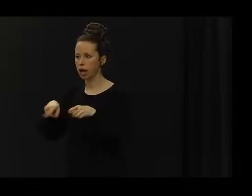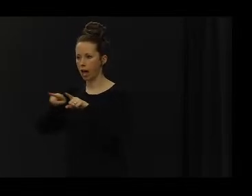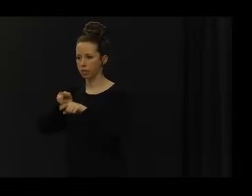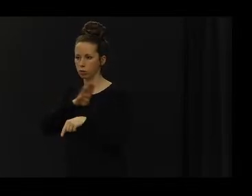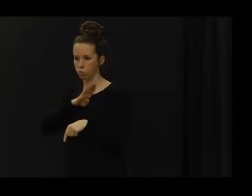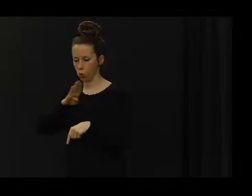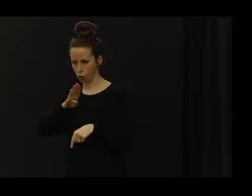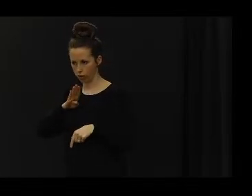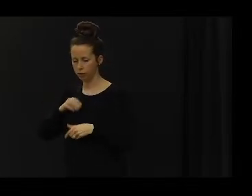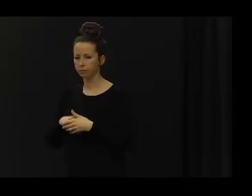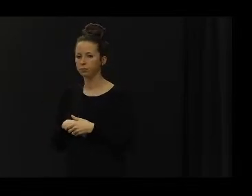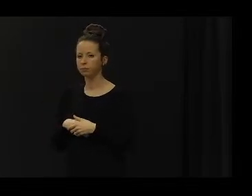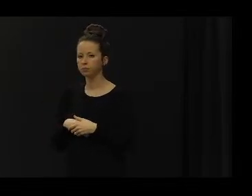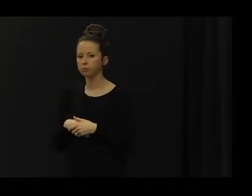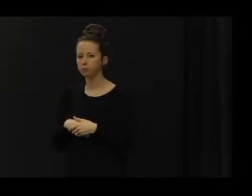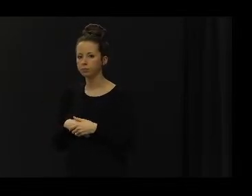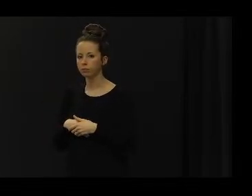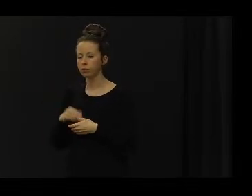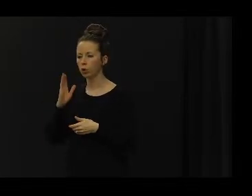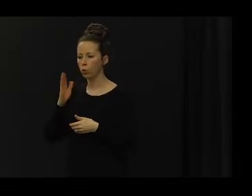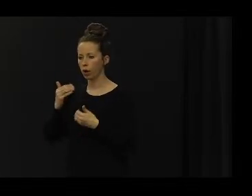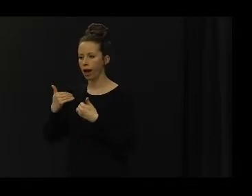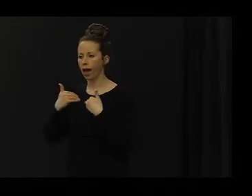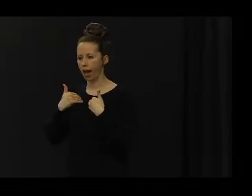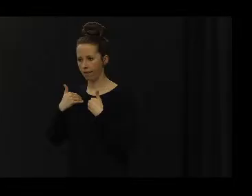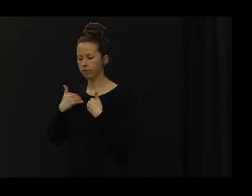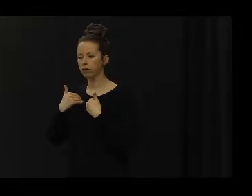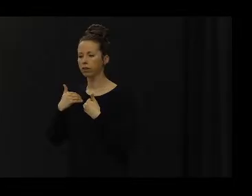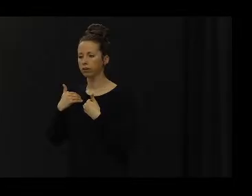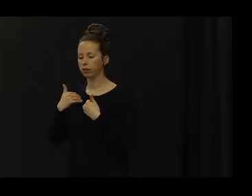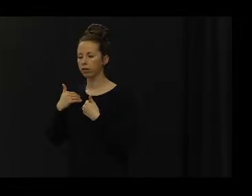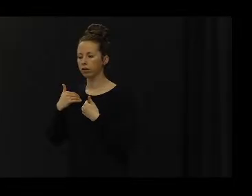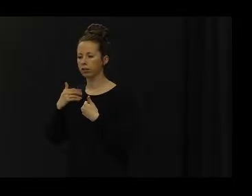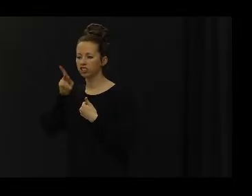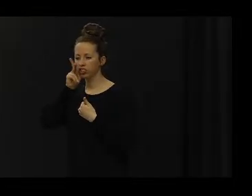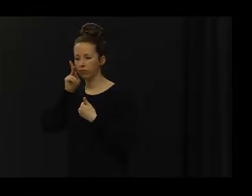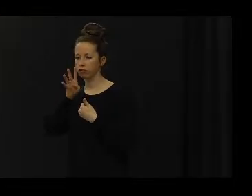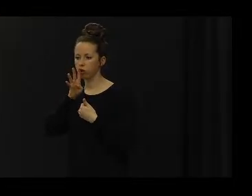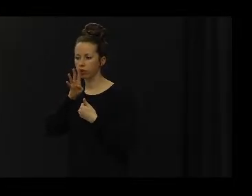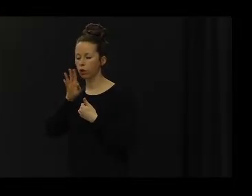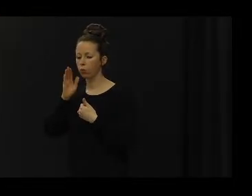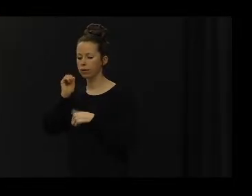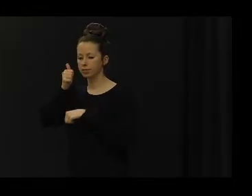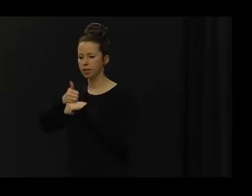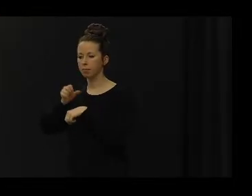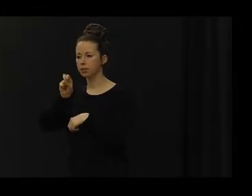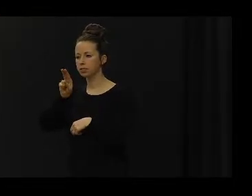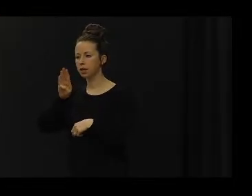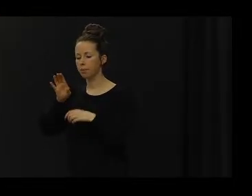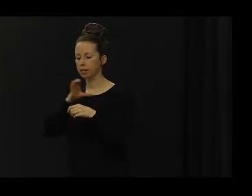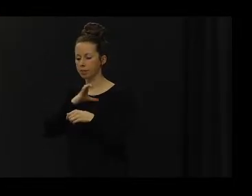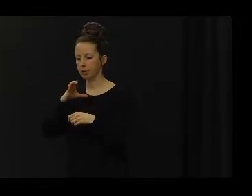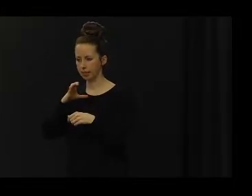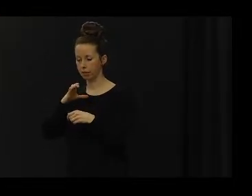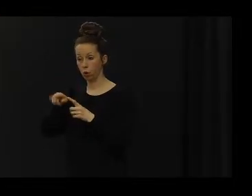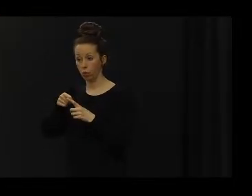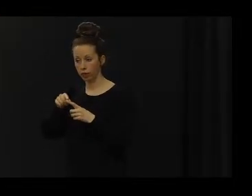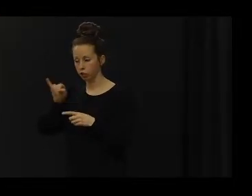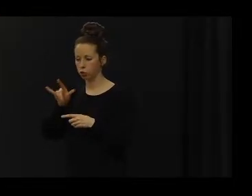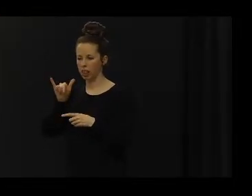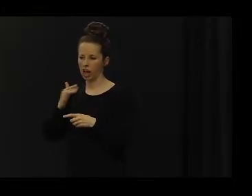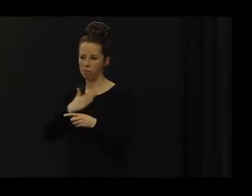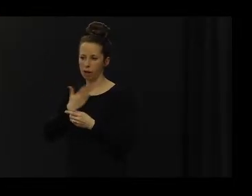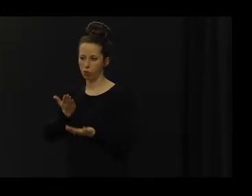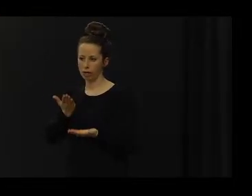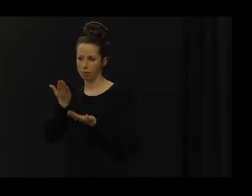board. And we'll have set up a subcommittee in July, would be my